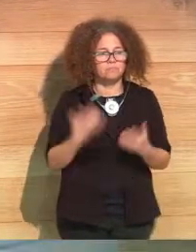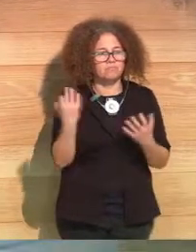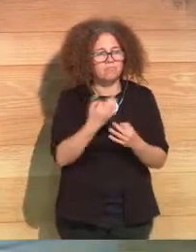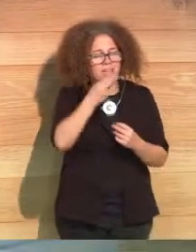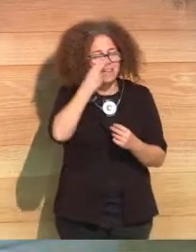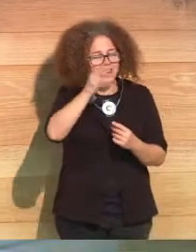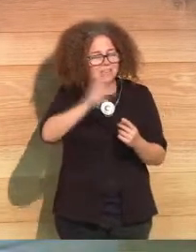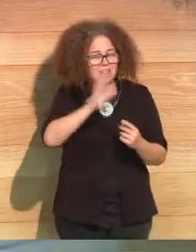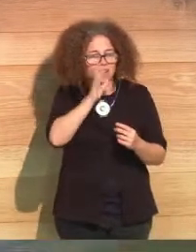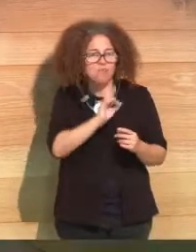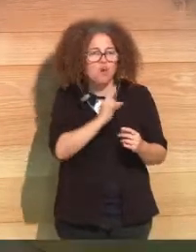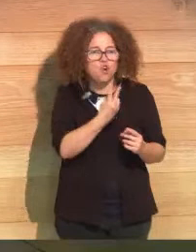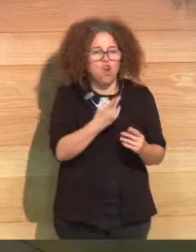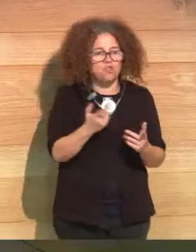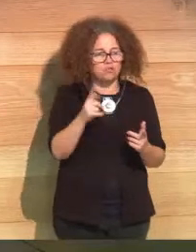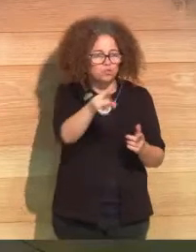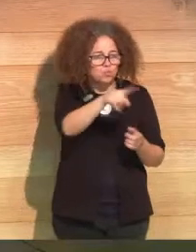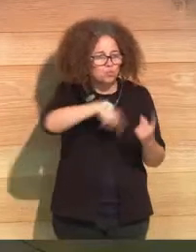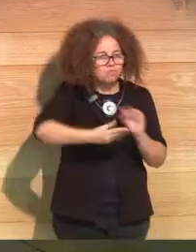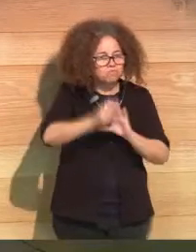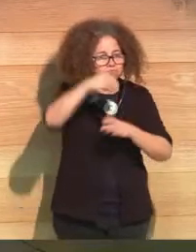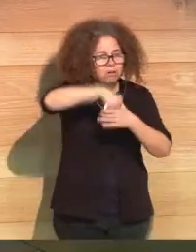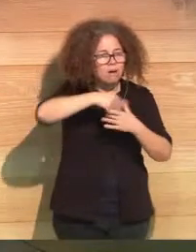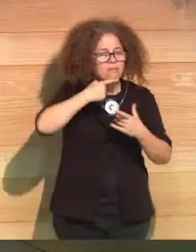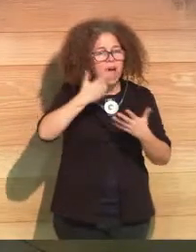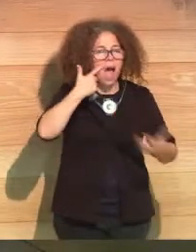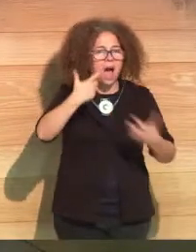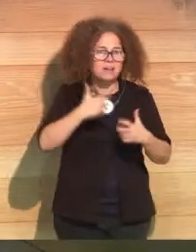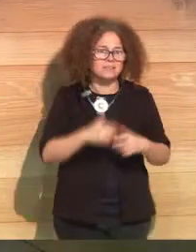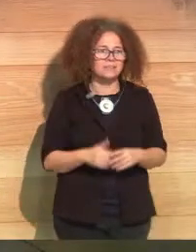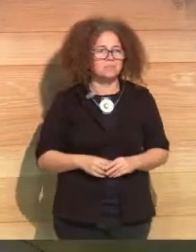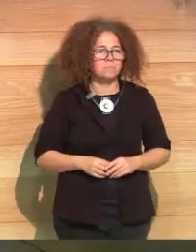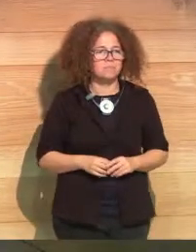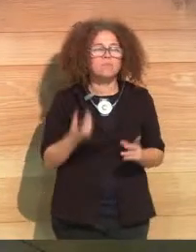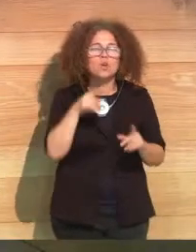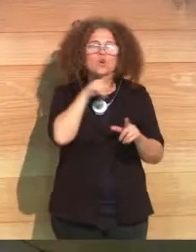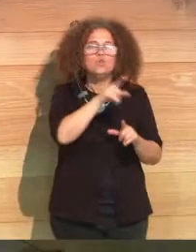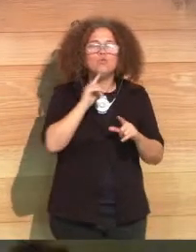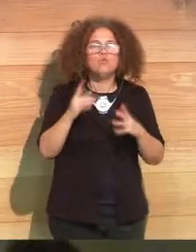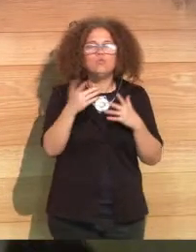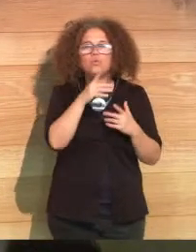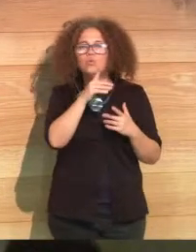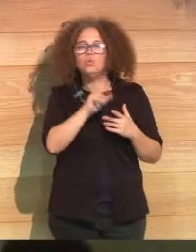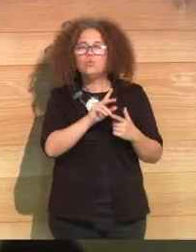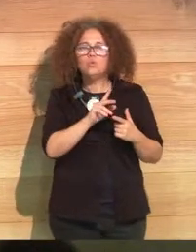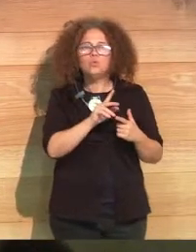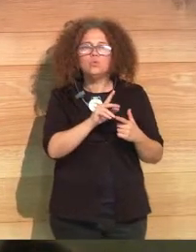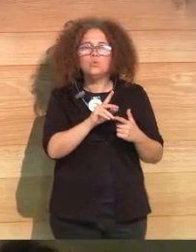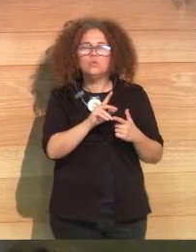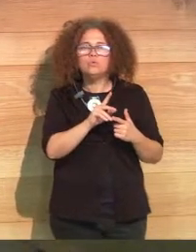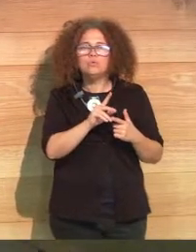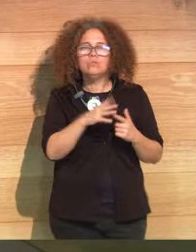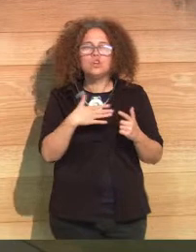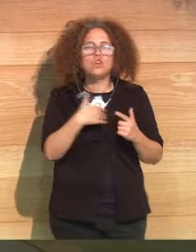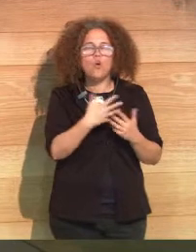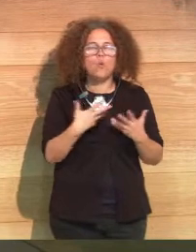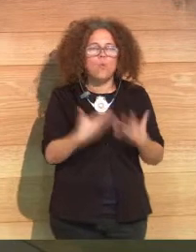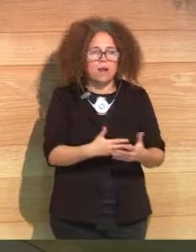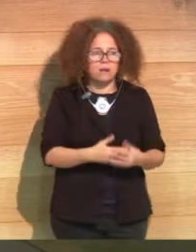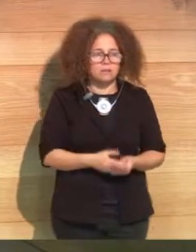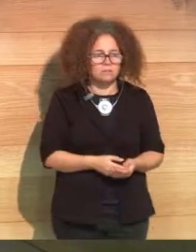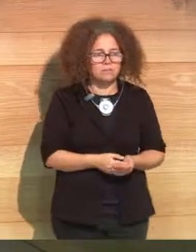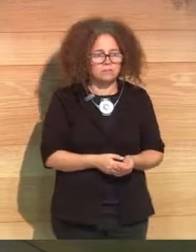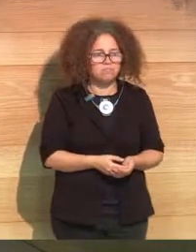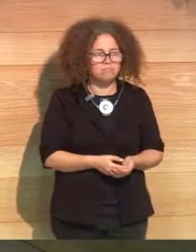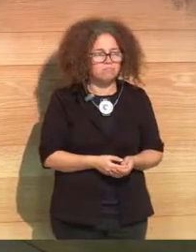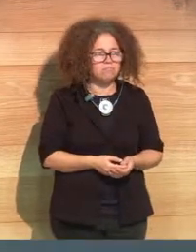And you as an artist, what role can you have and play? It's So to be